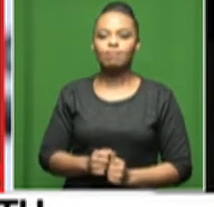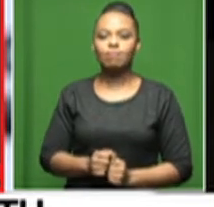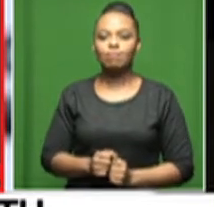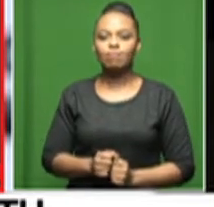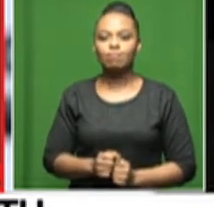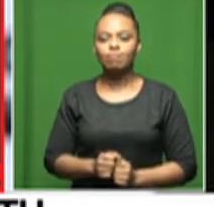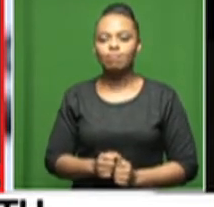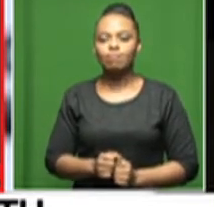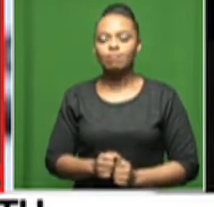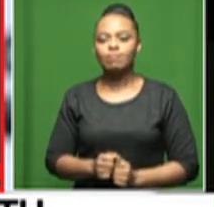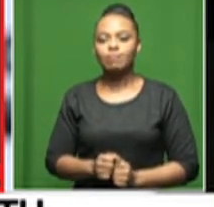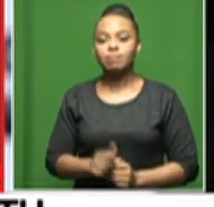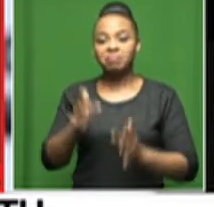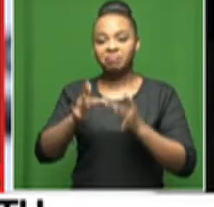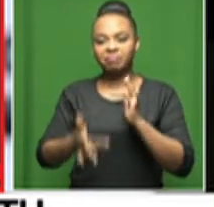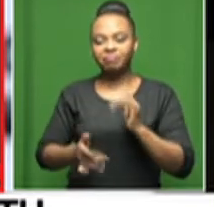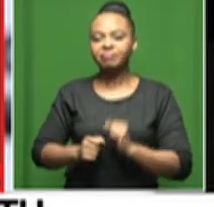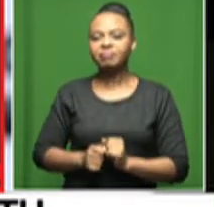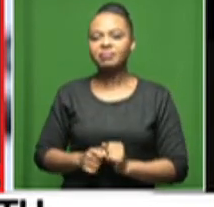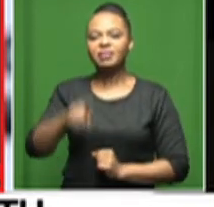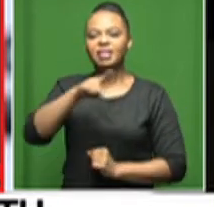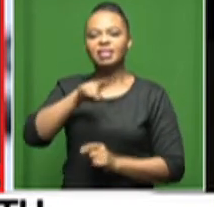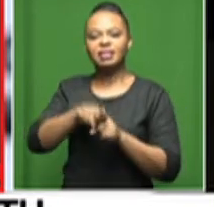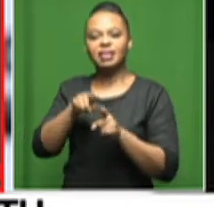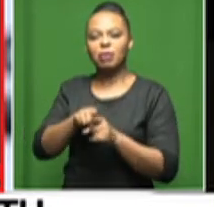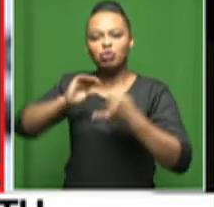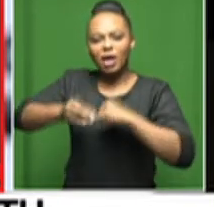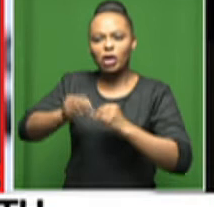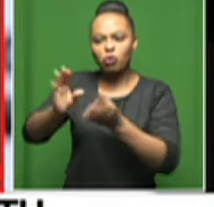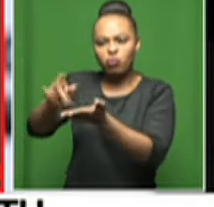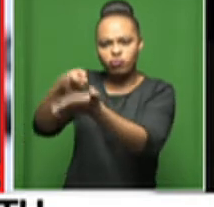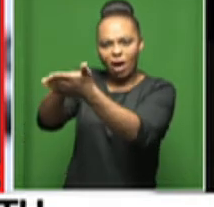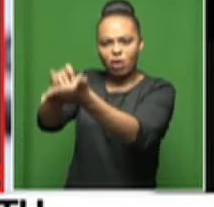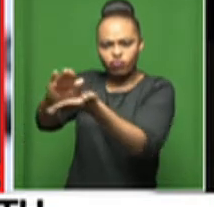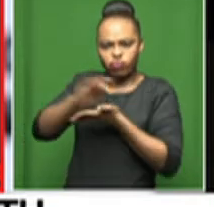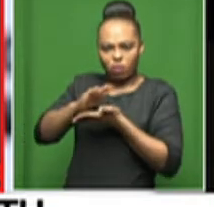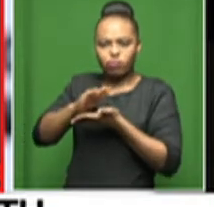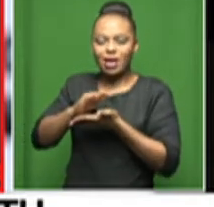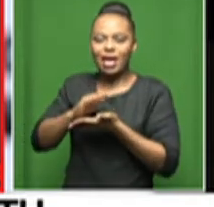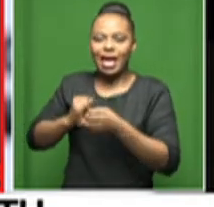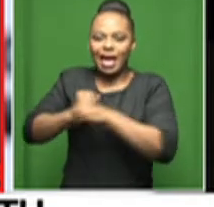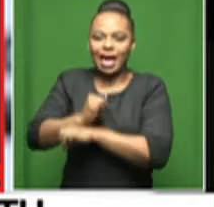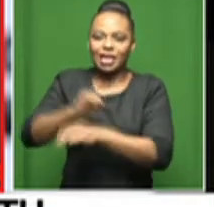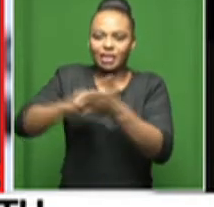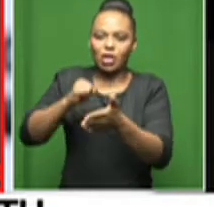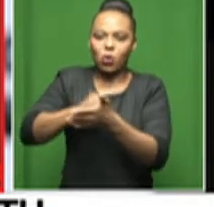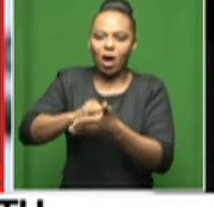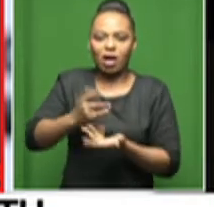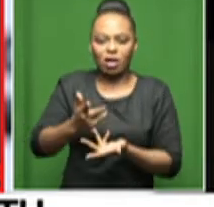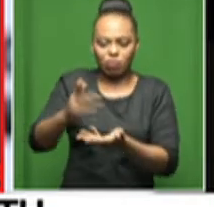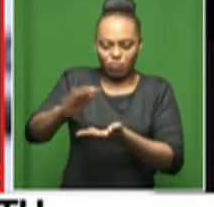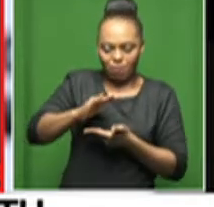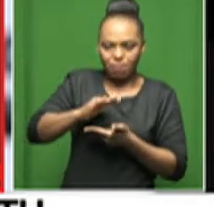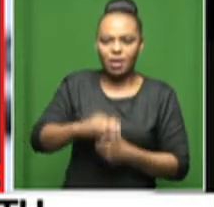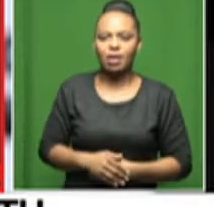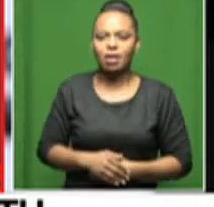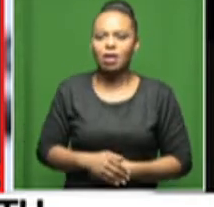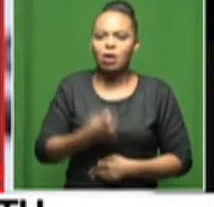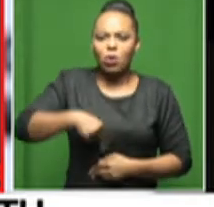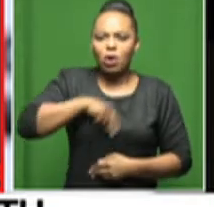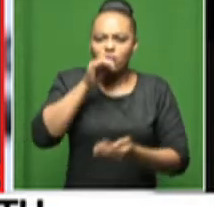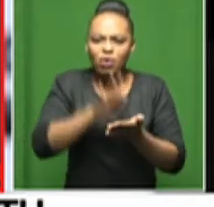we were even trying to get them as early as January. When we ultimately got AstraZeneca at the time with the results promising